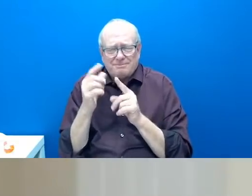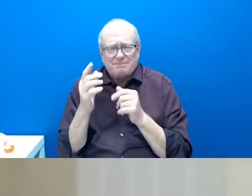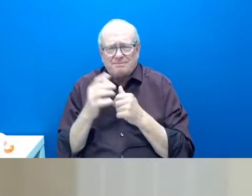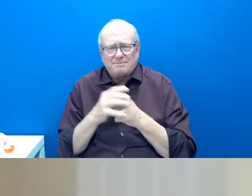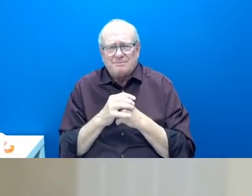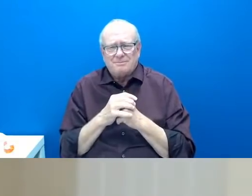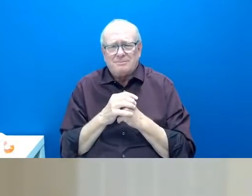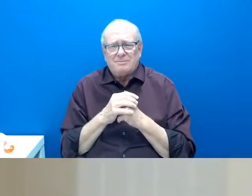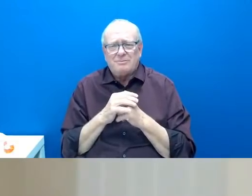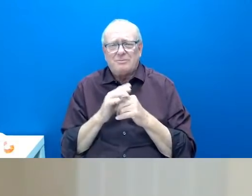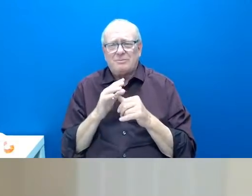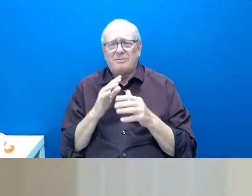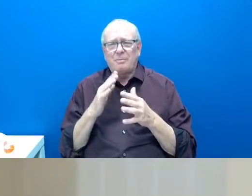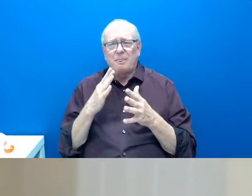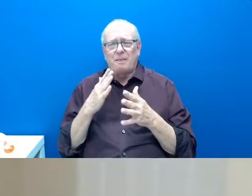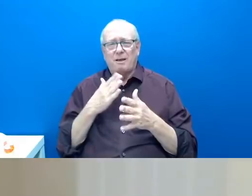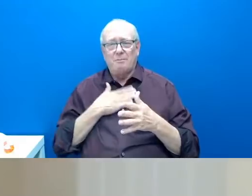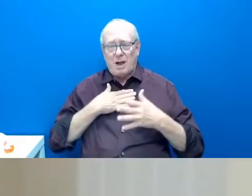coordination is off,